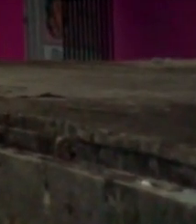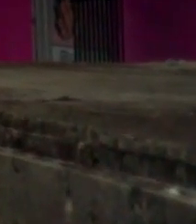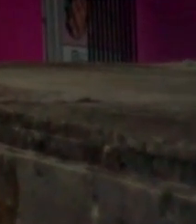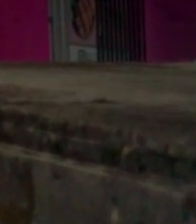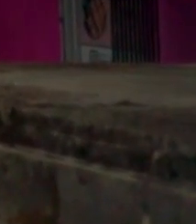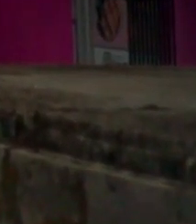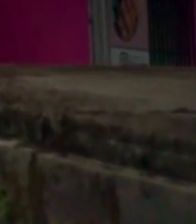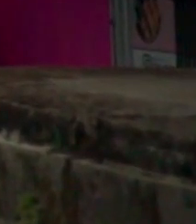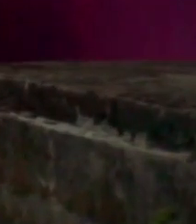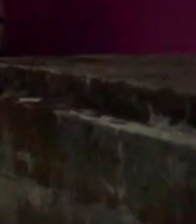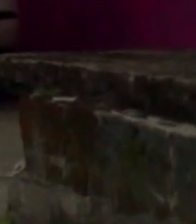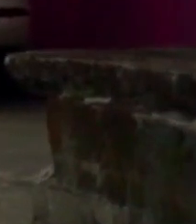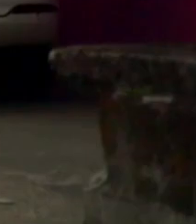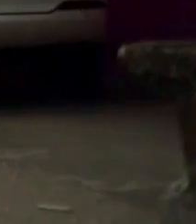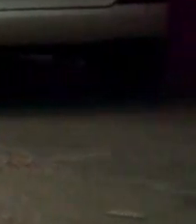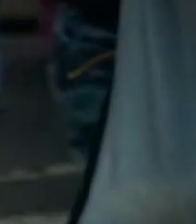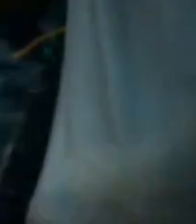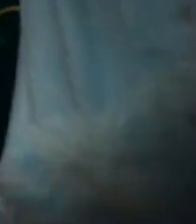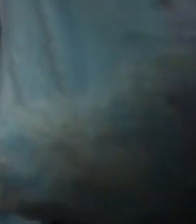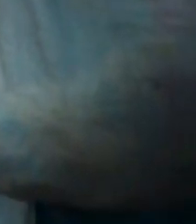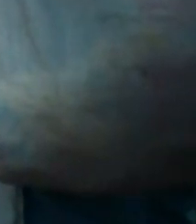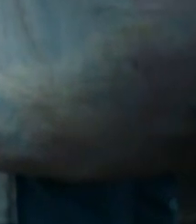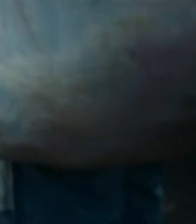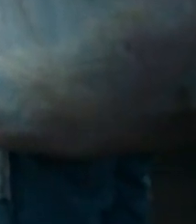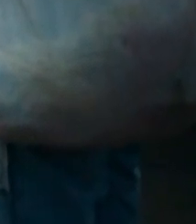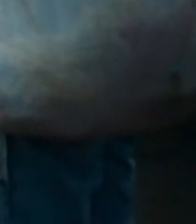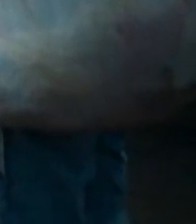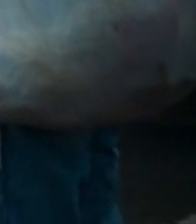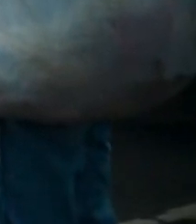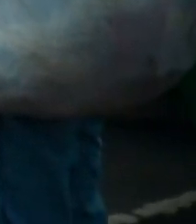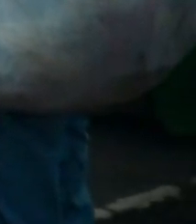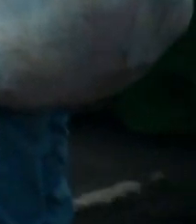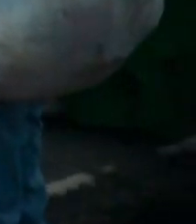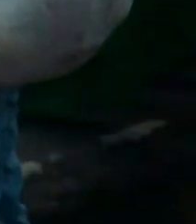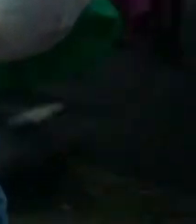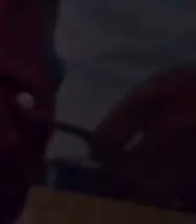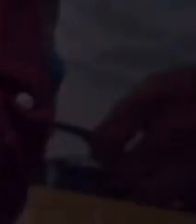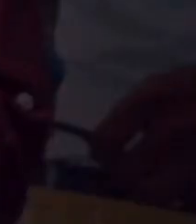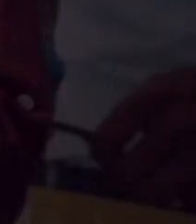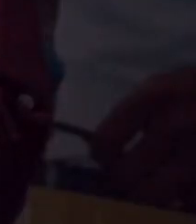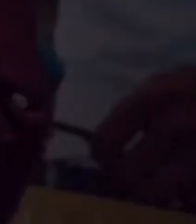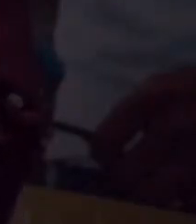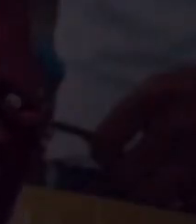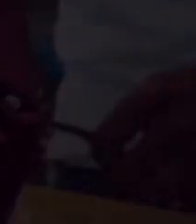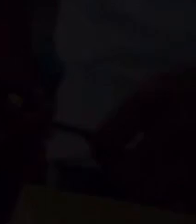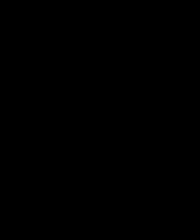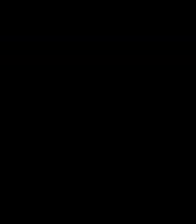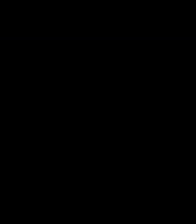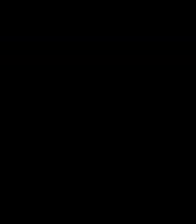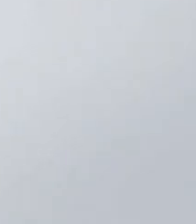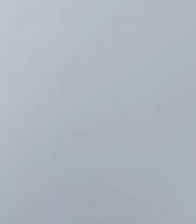Portobelo está comprometida en mejorar la calidad de vida de la comunidad con programas que buscan el progreso a través de la